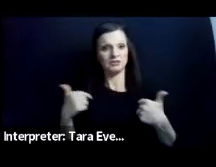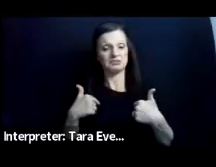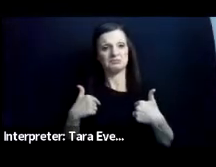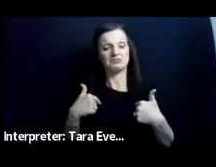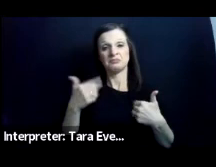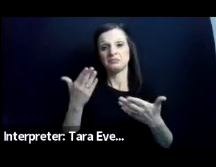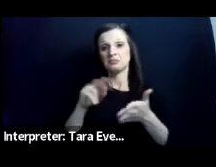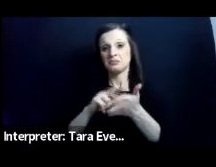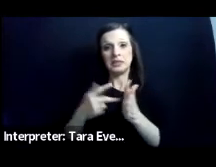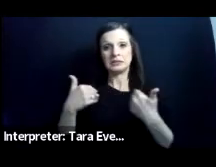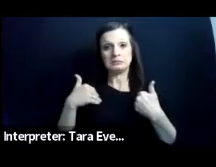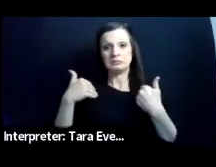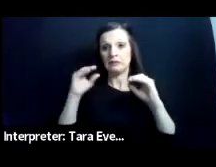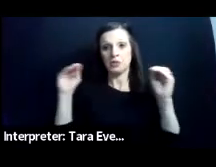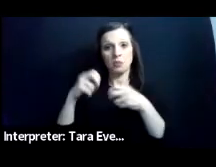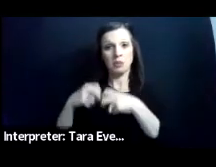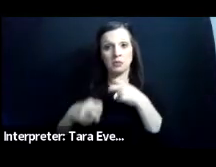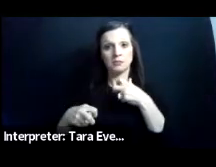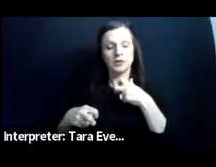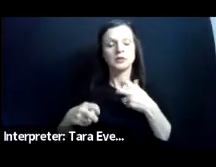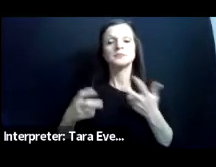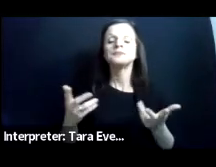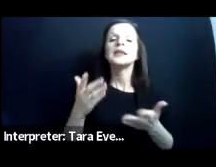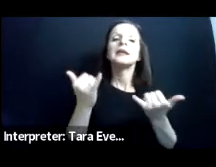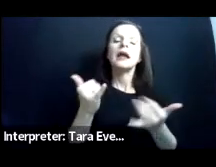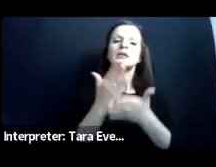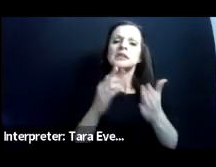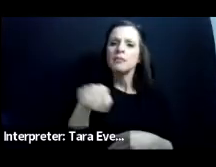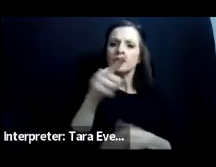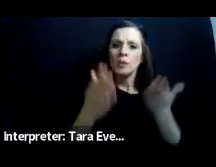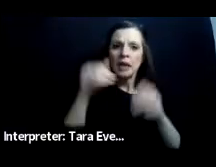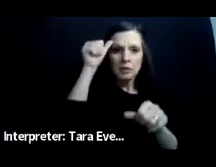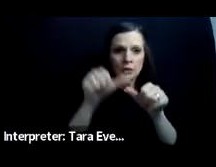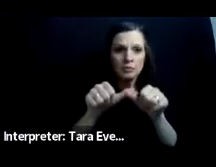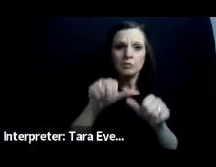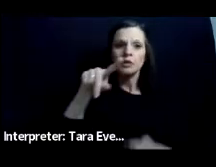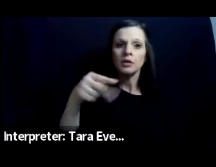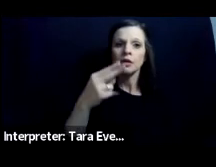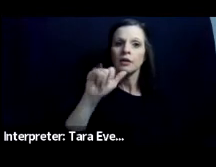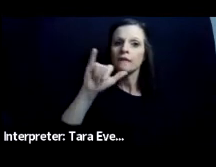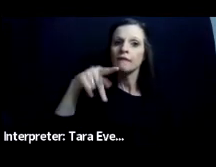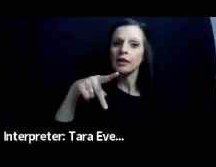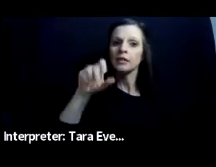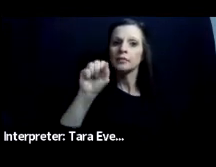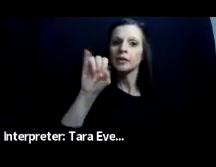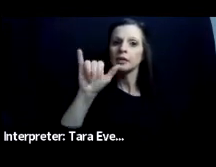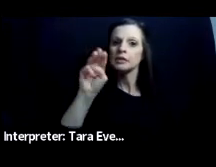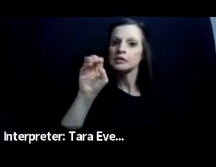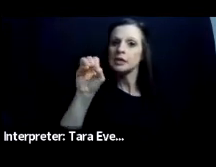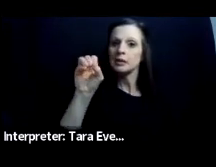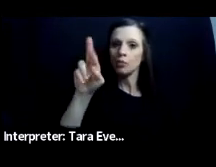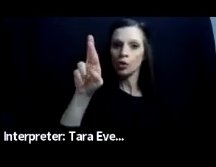Some of you might remember Philip Seymour Hoffman. He was an actor who had been in recovery for about 10 years